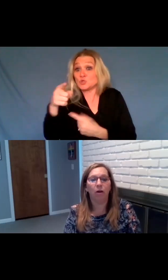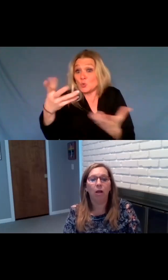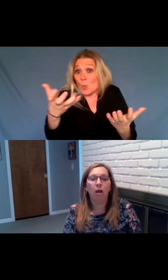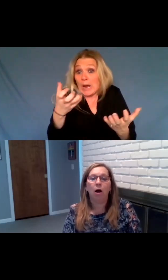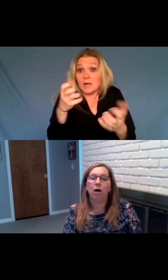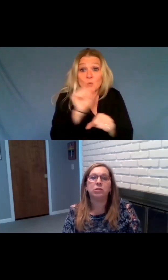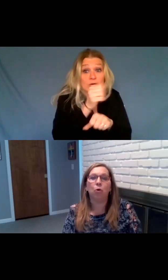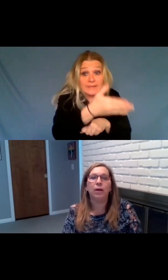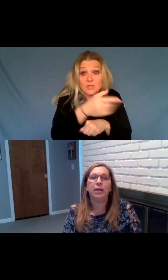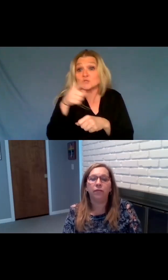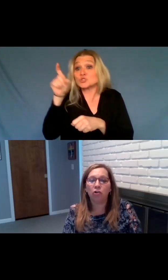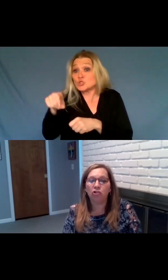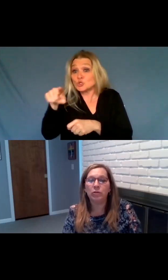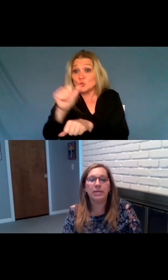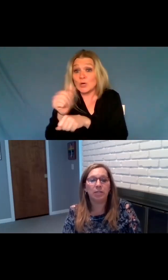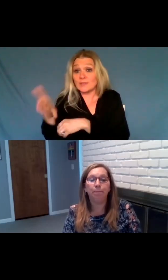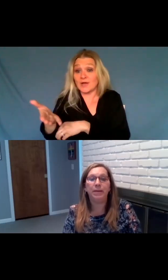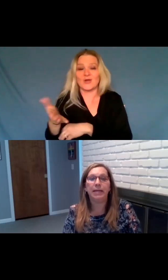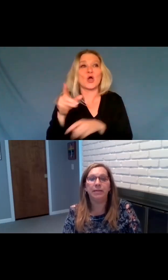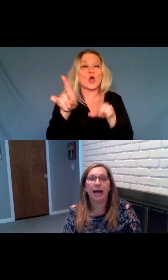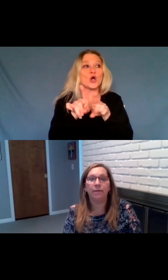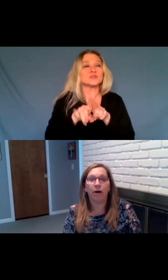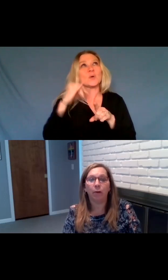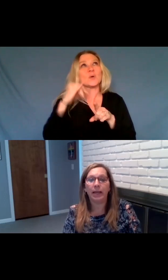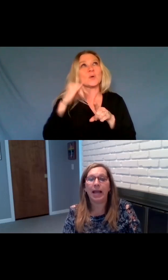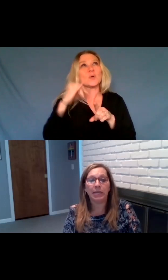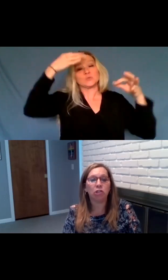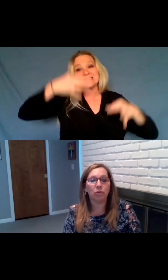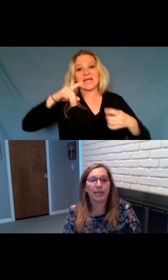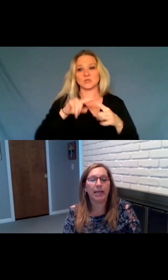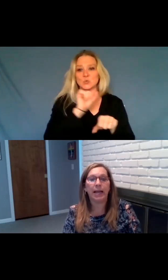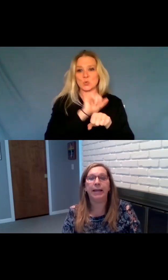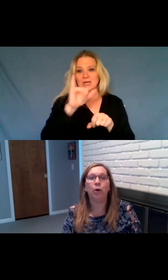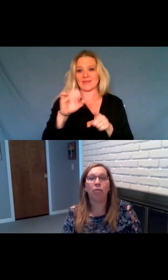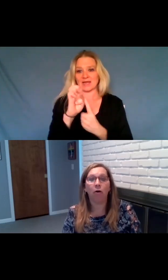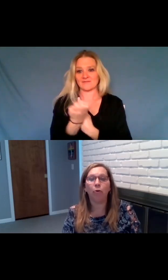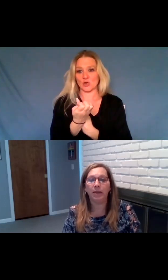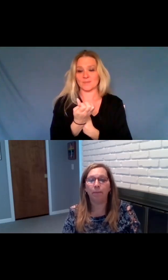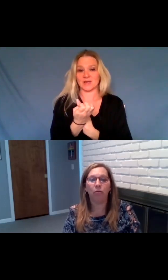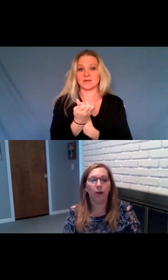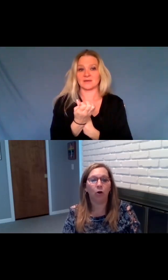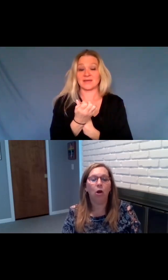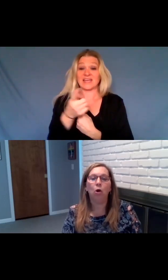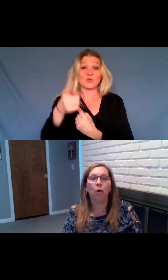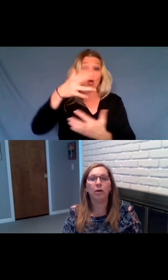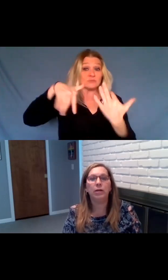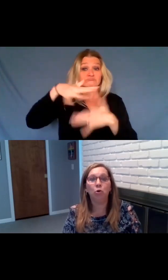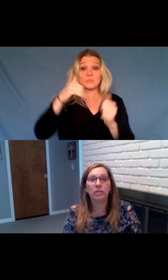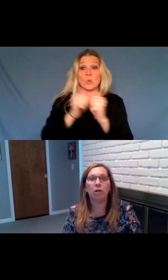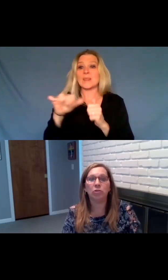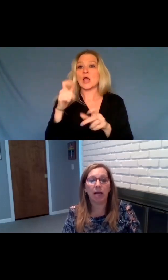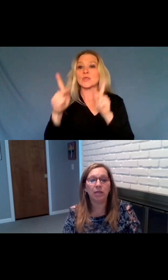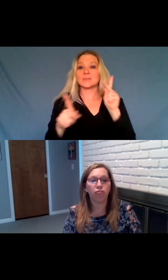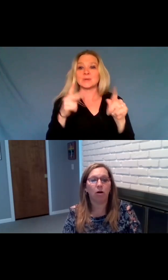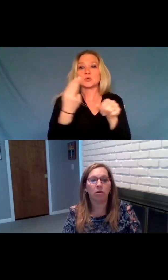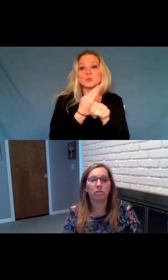be there? Also, if you're choosing to be in that environment and associating with other people there who are